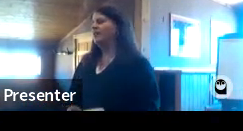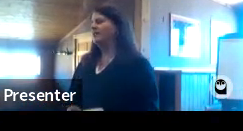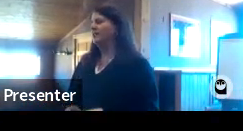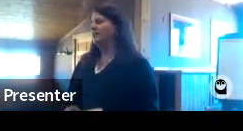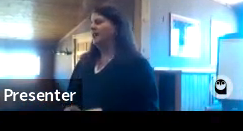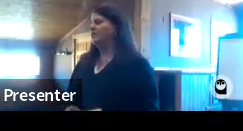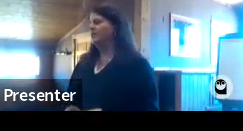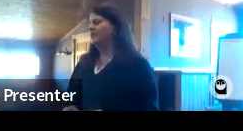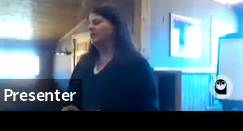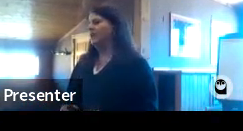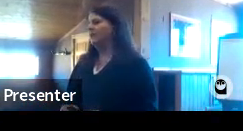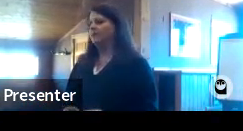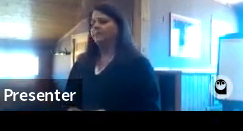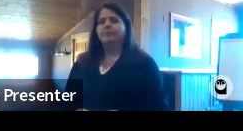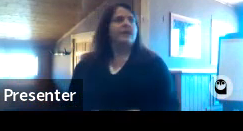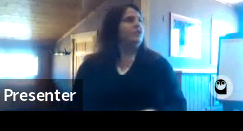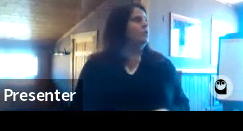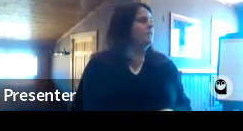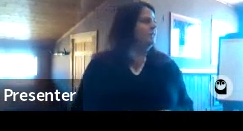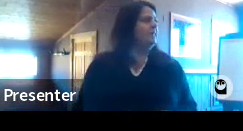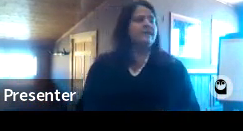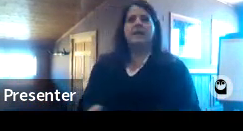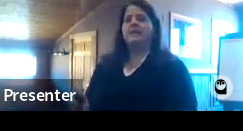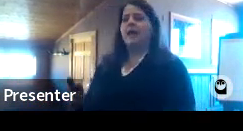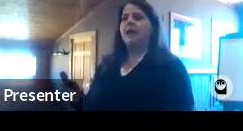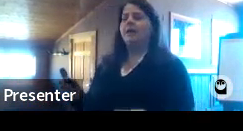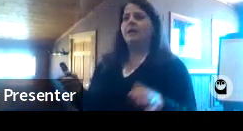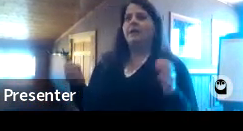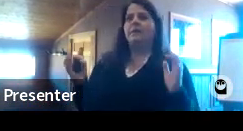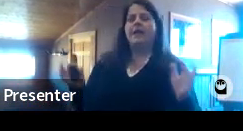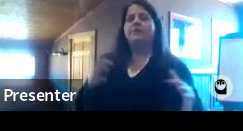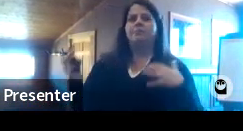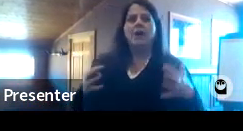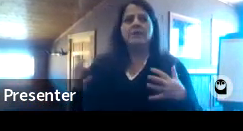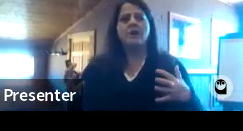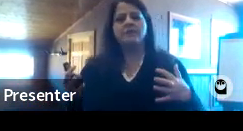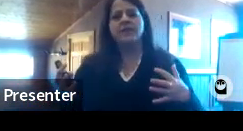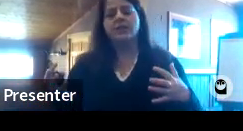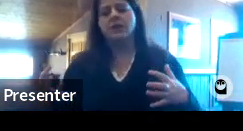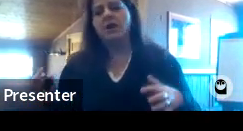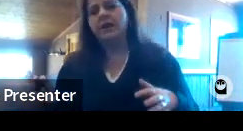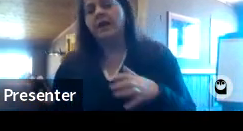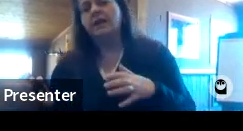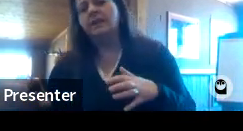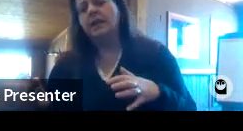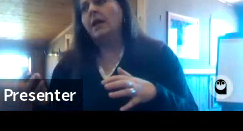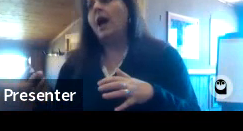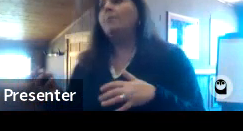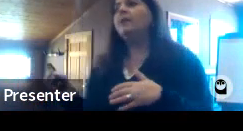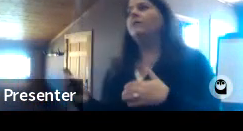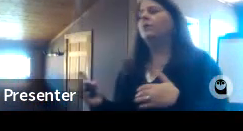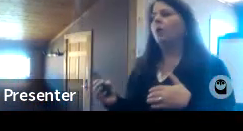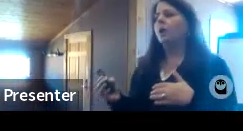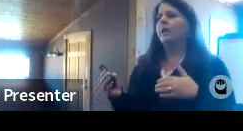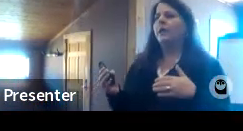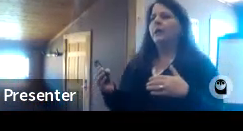this, and I've just loved every minute of it. So one of the things that has brought this conversation on is, how